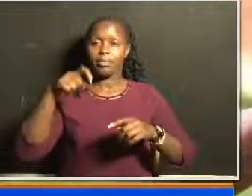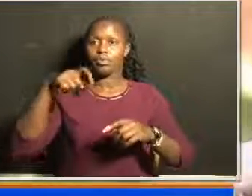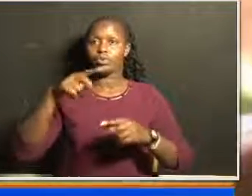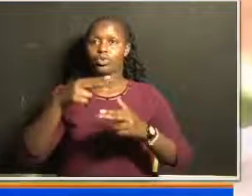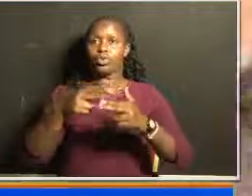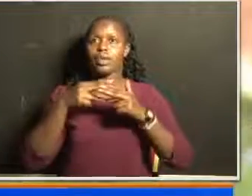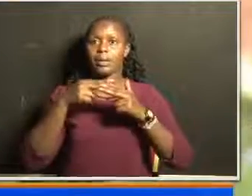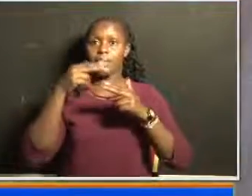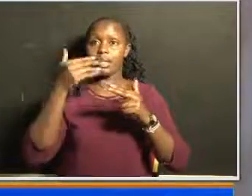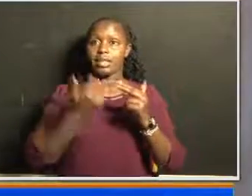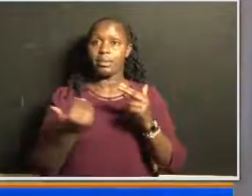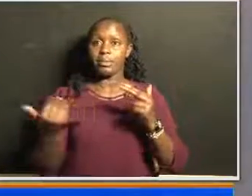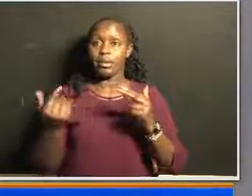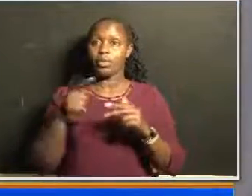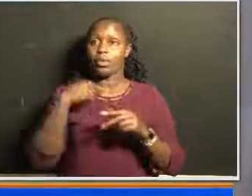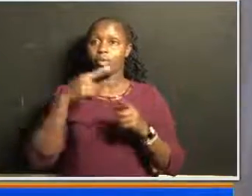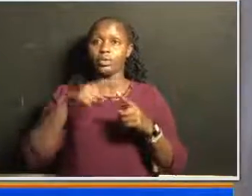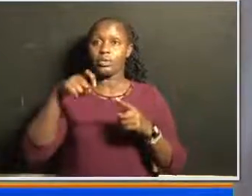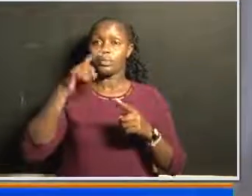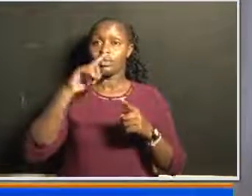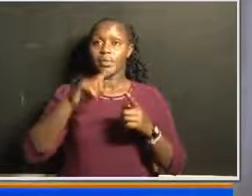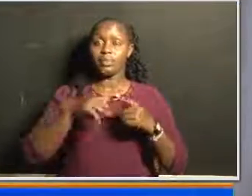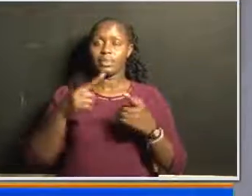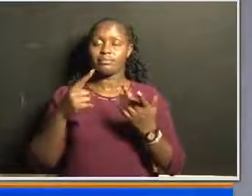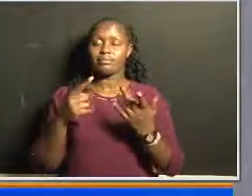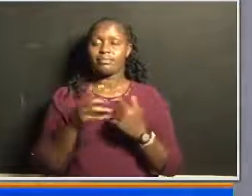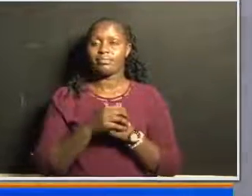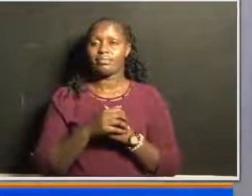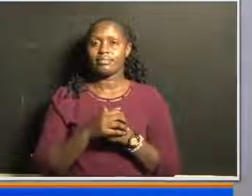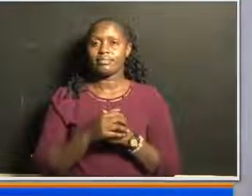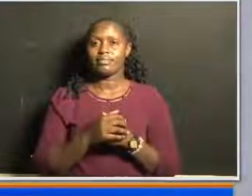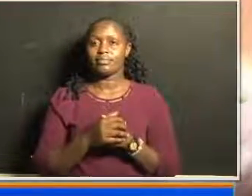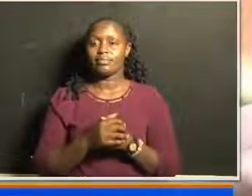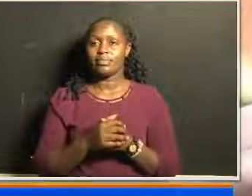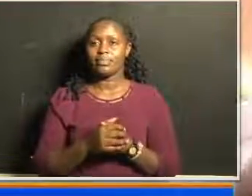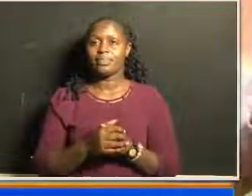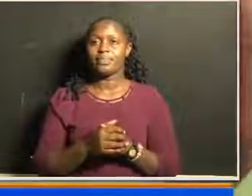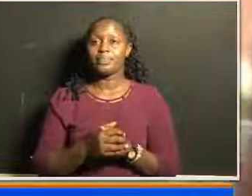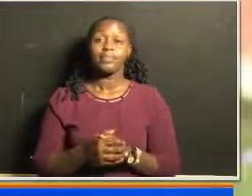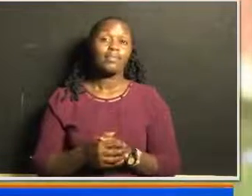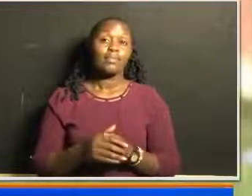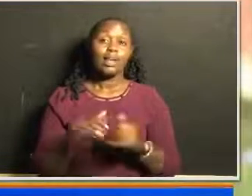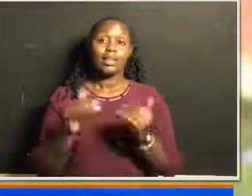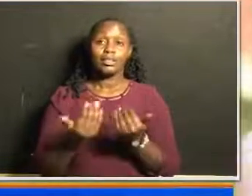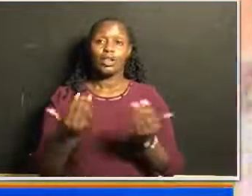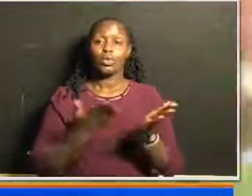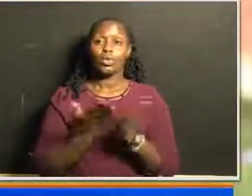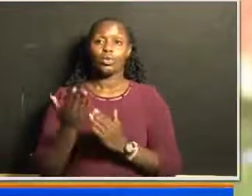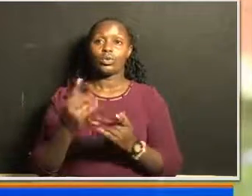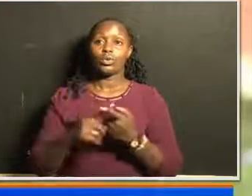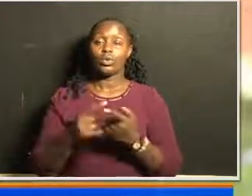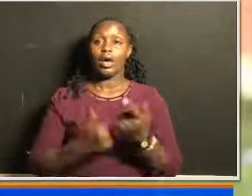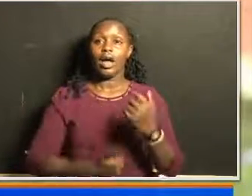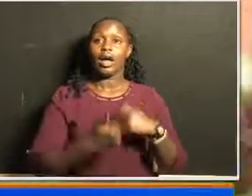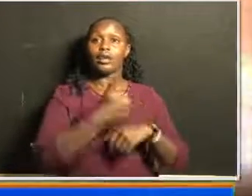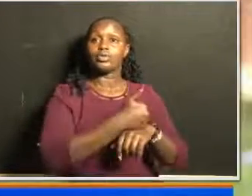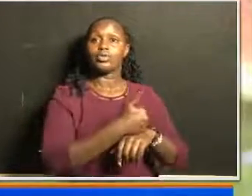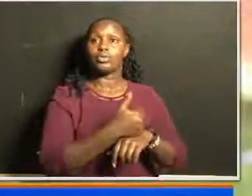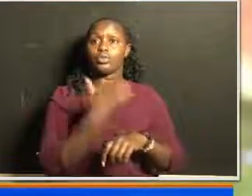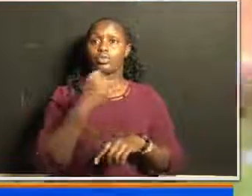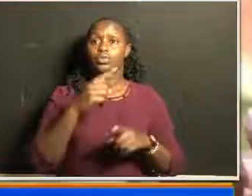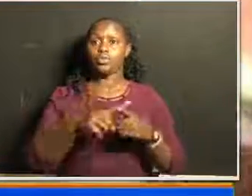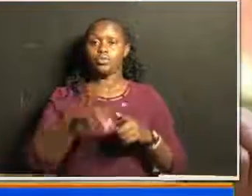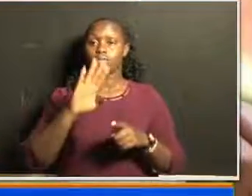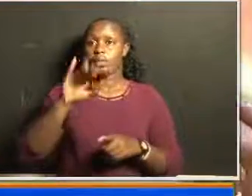The mom, who is supposed to be their biological mom, gets the kid through adoption. So the bill needs